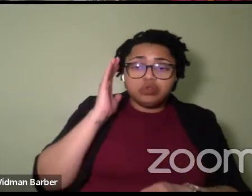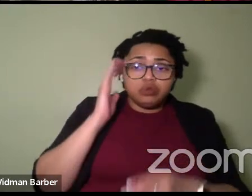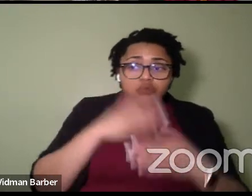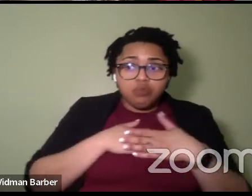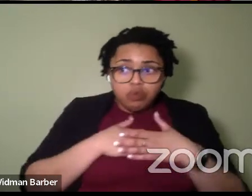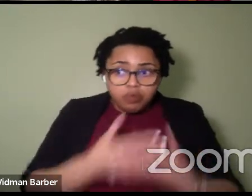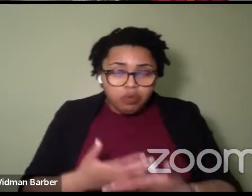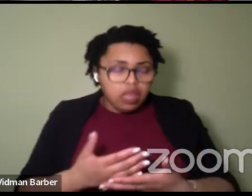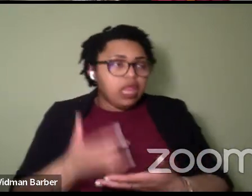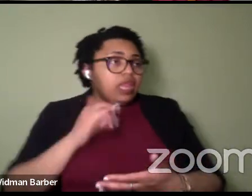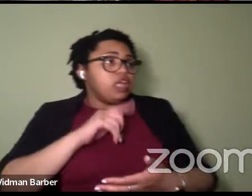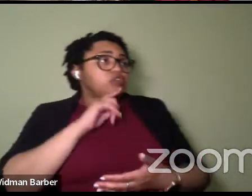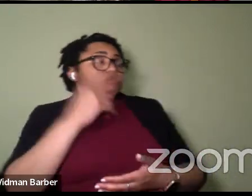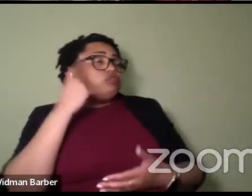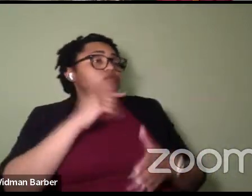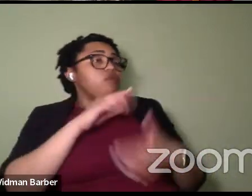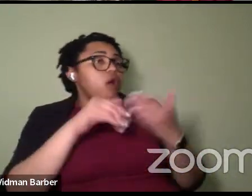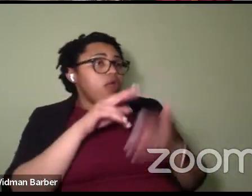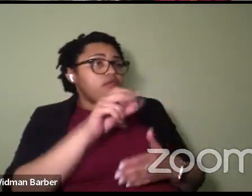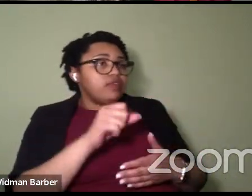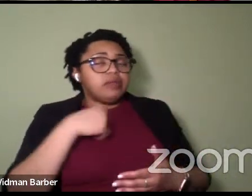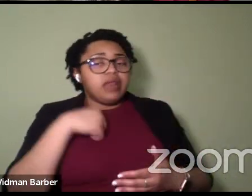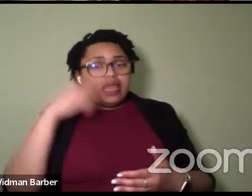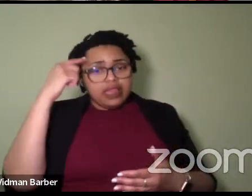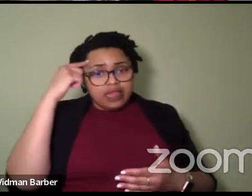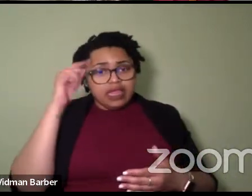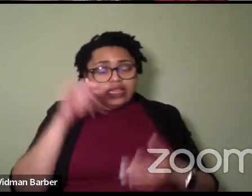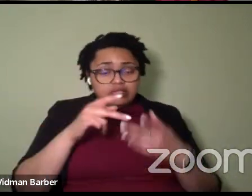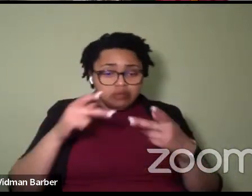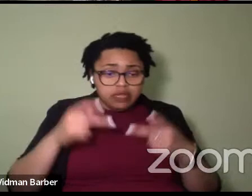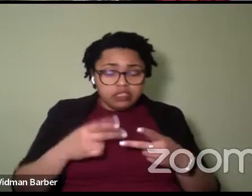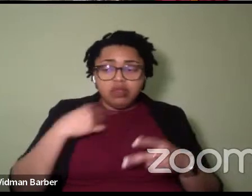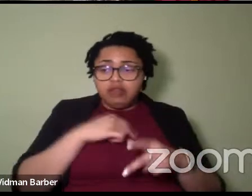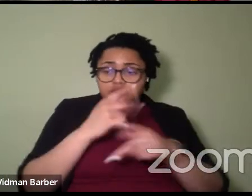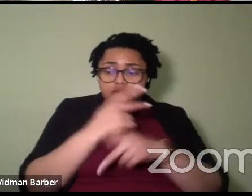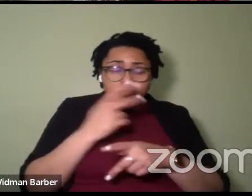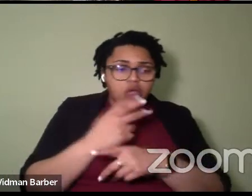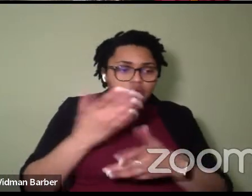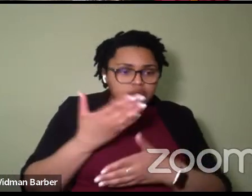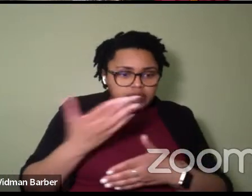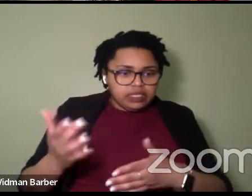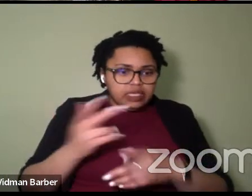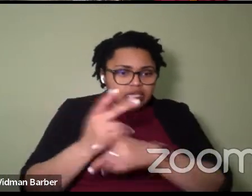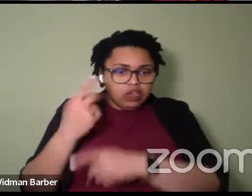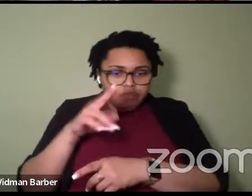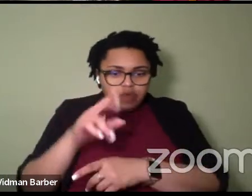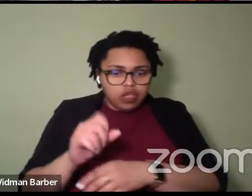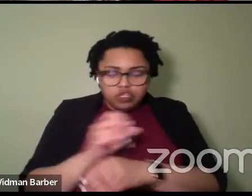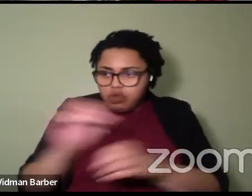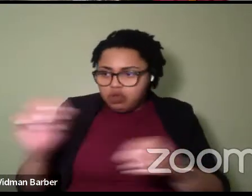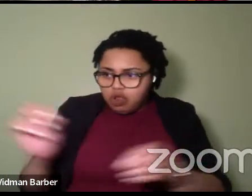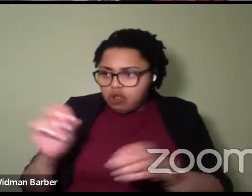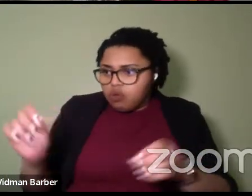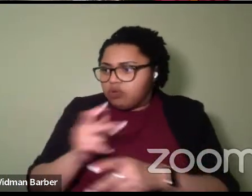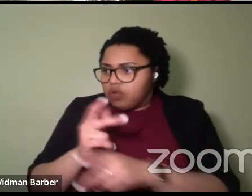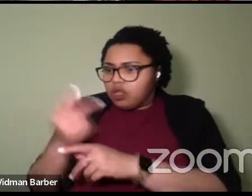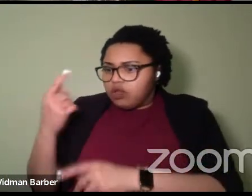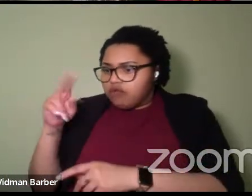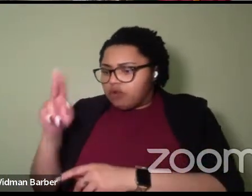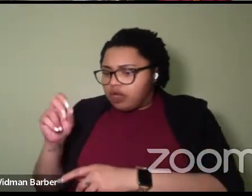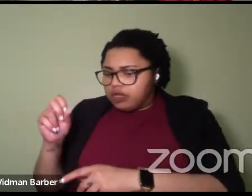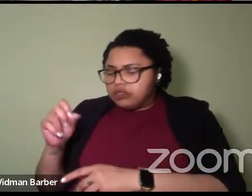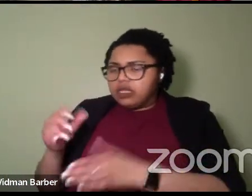us. But I think in these spaces, we have to figure out also what's the thing that took care of us when no one else would, and ask, how do we